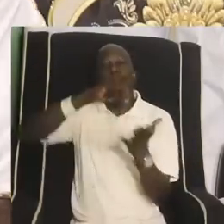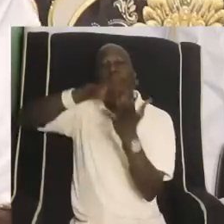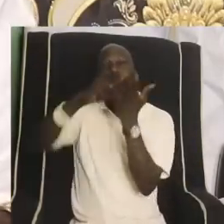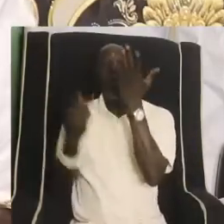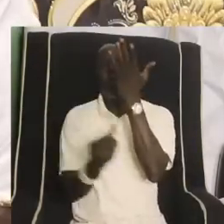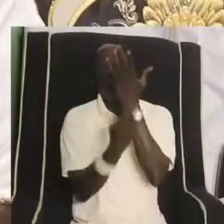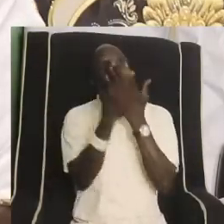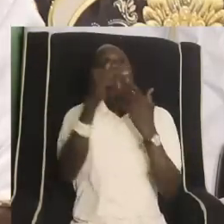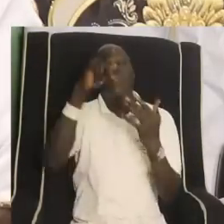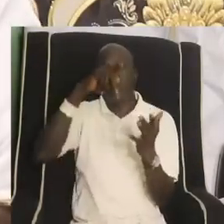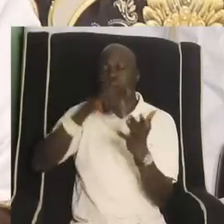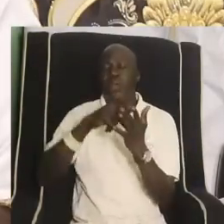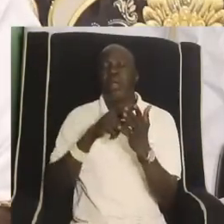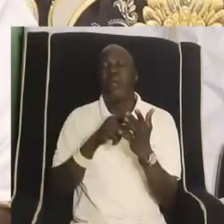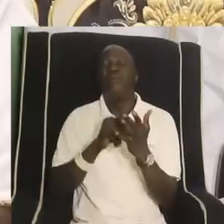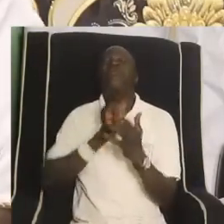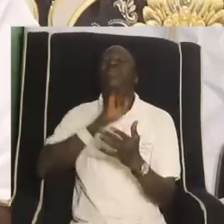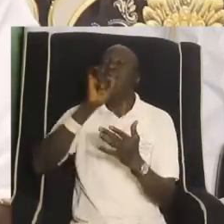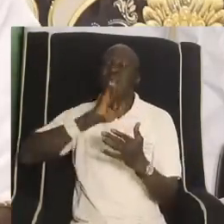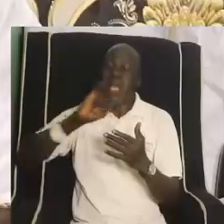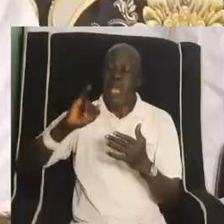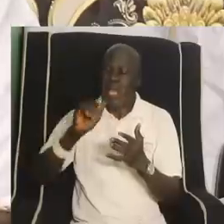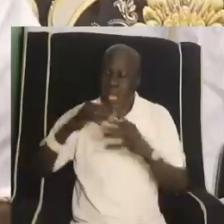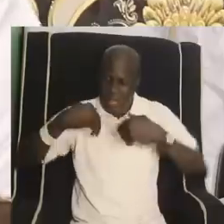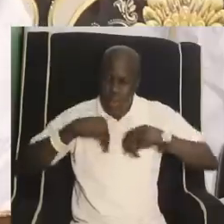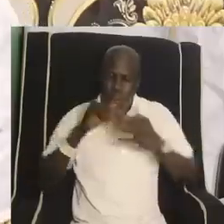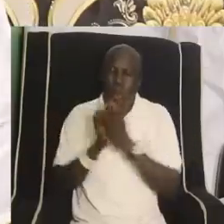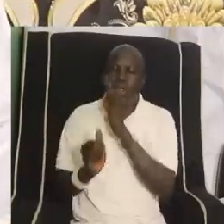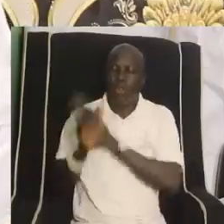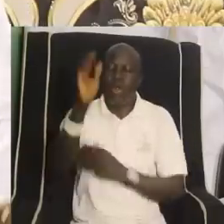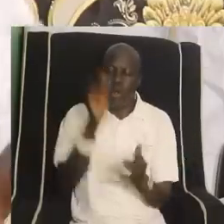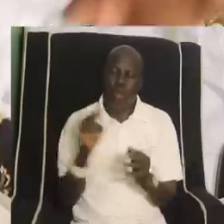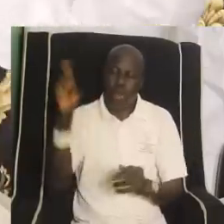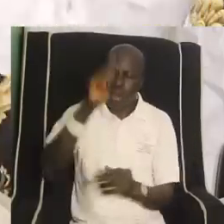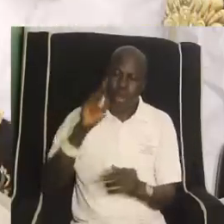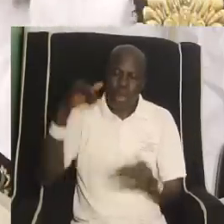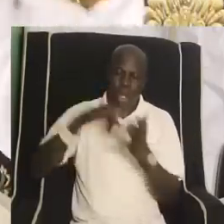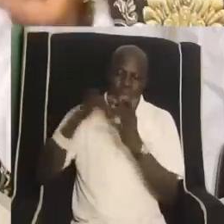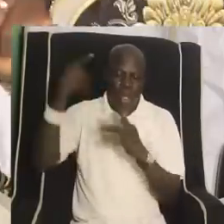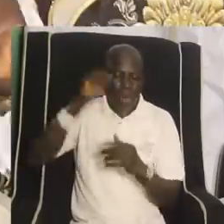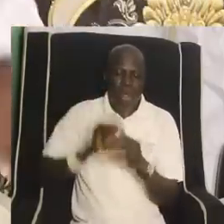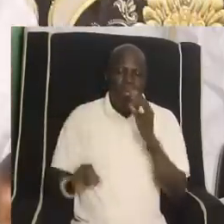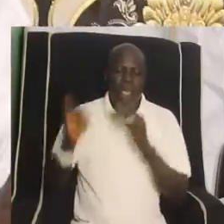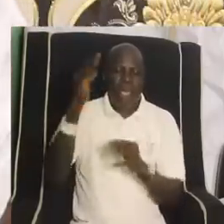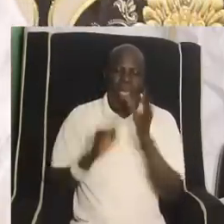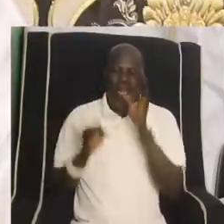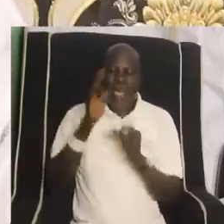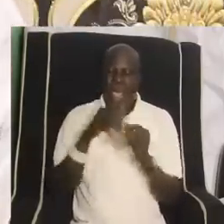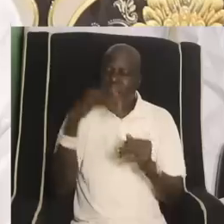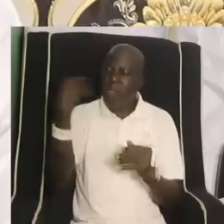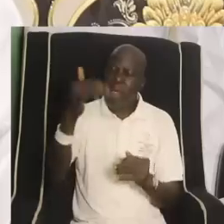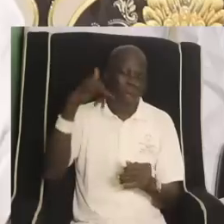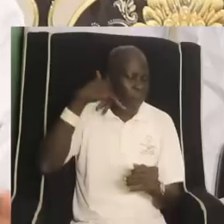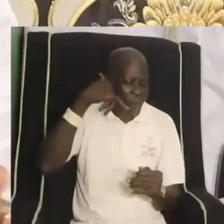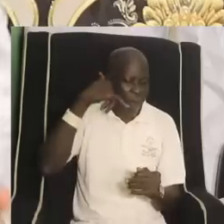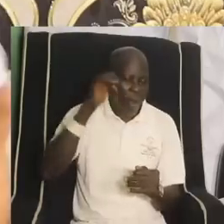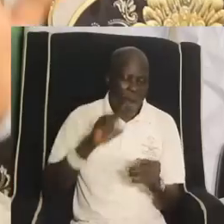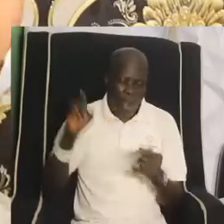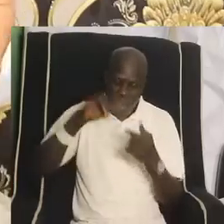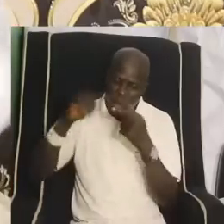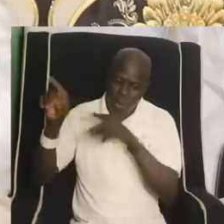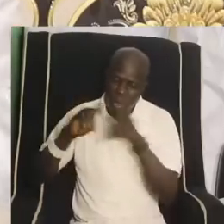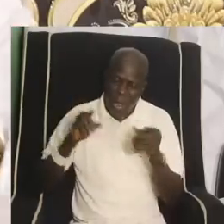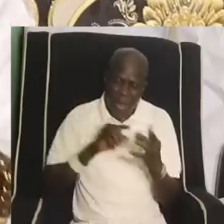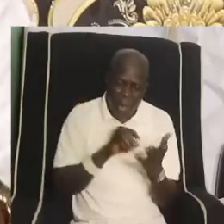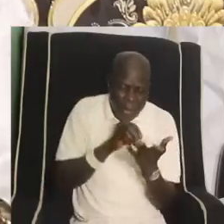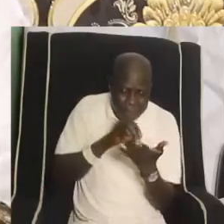Program this program. It has what God wants to use it for. If out the two we do or the